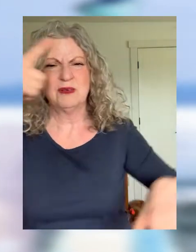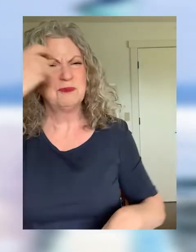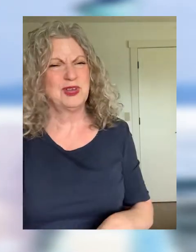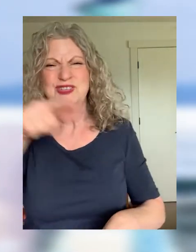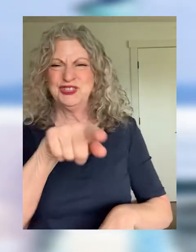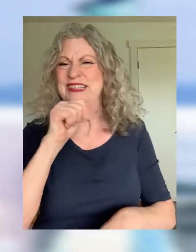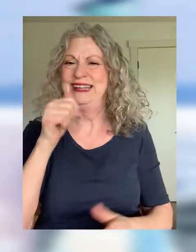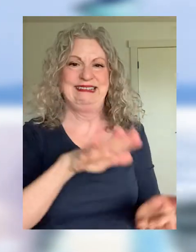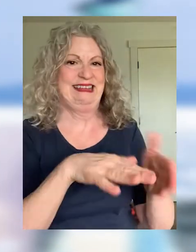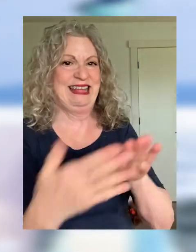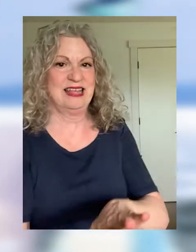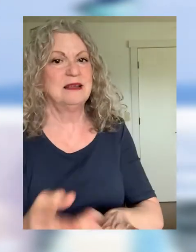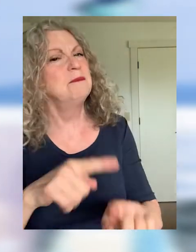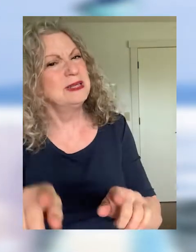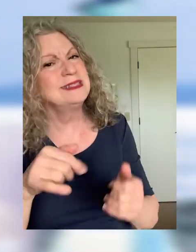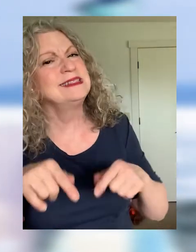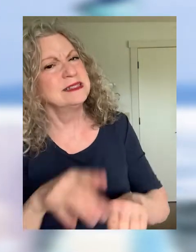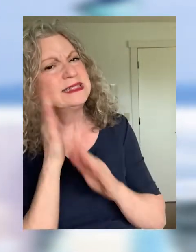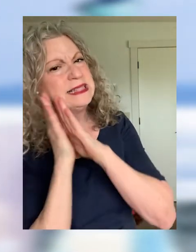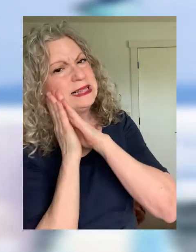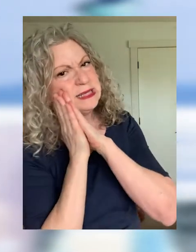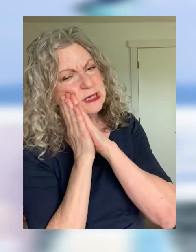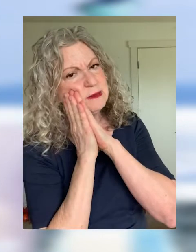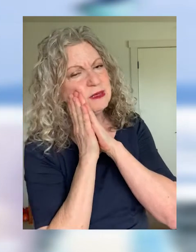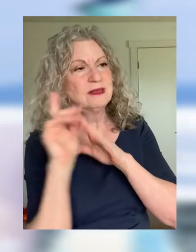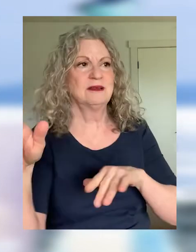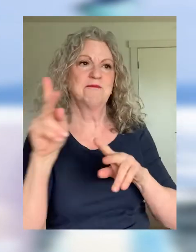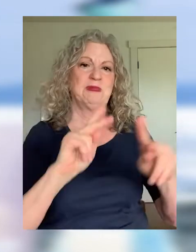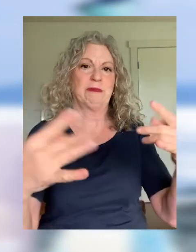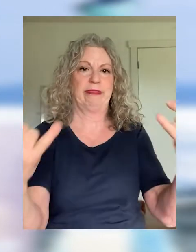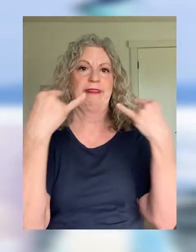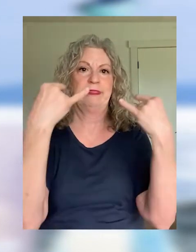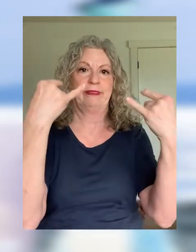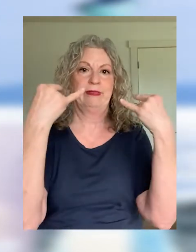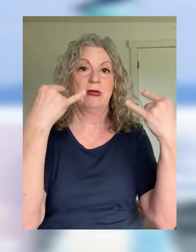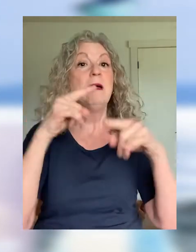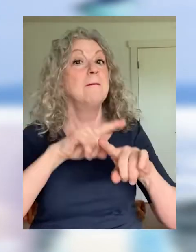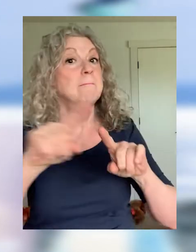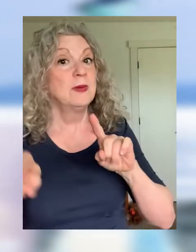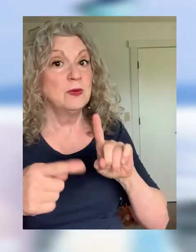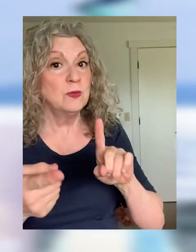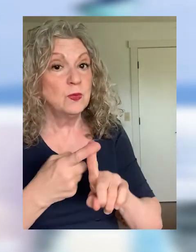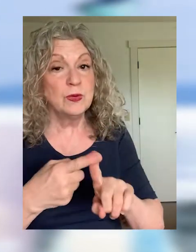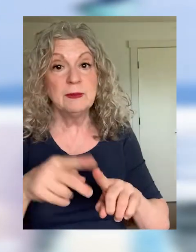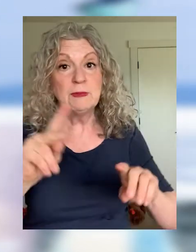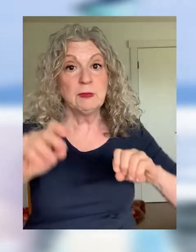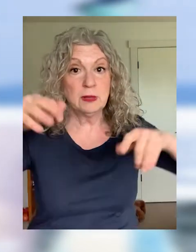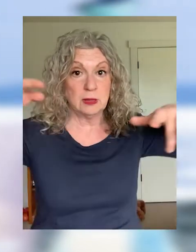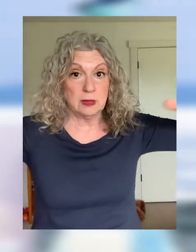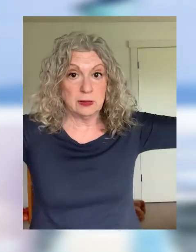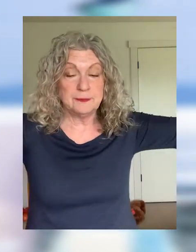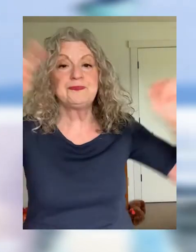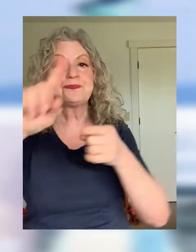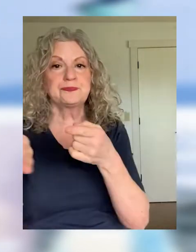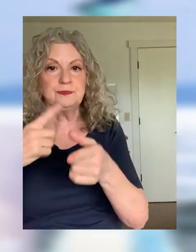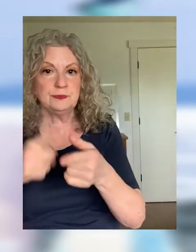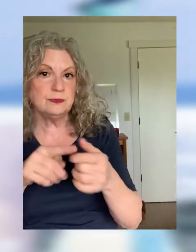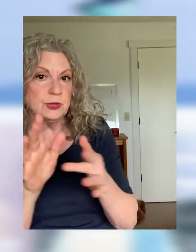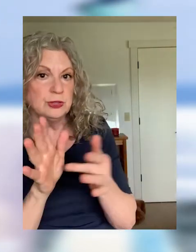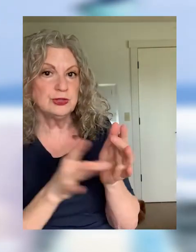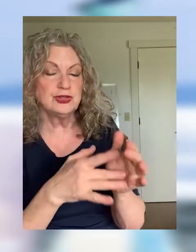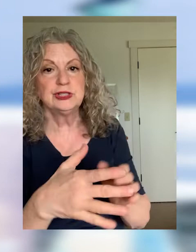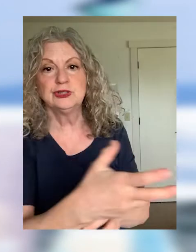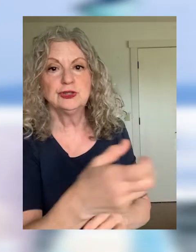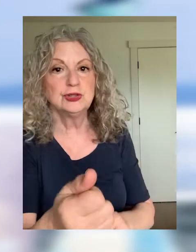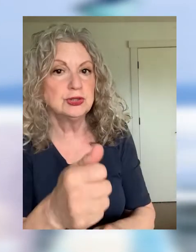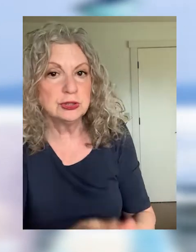the girl is not dead, but is sleeping." And they laughed at him. But when the crowd had been put outside, he went in and took